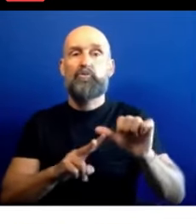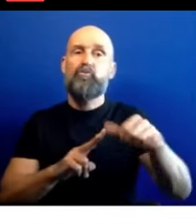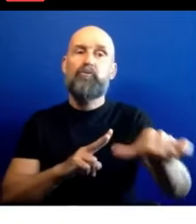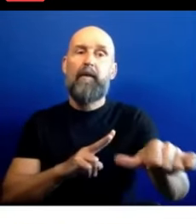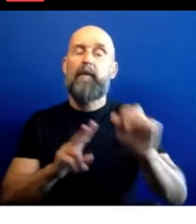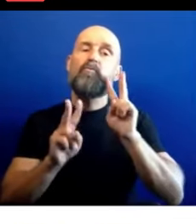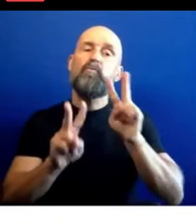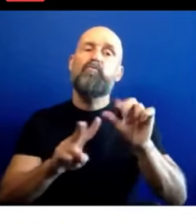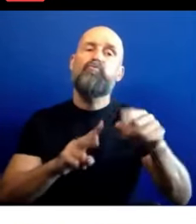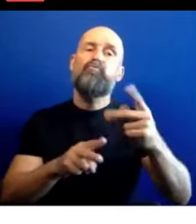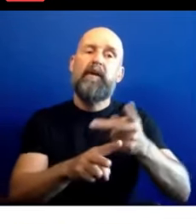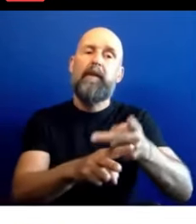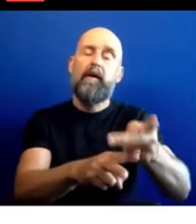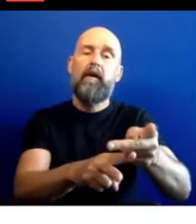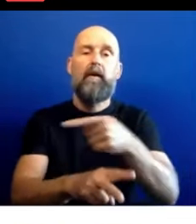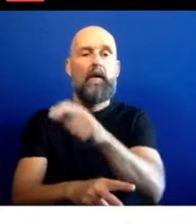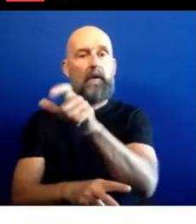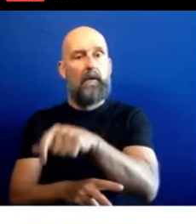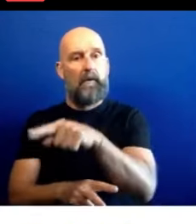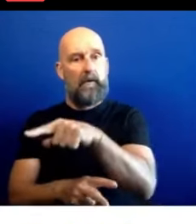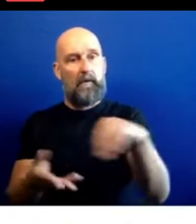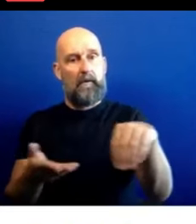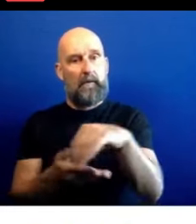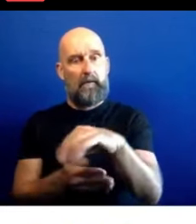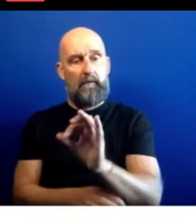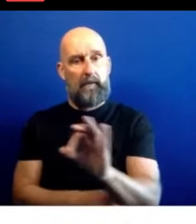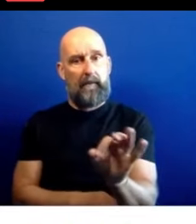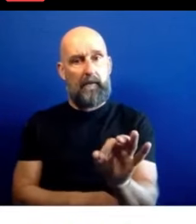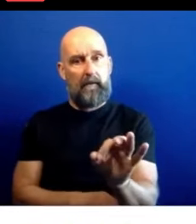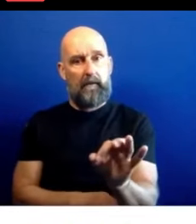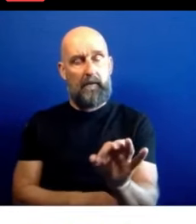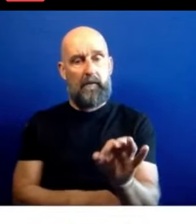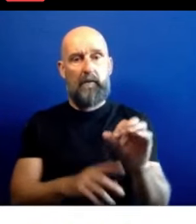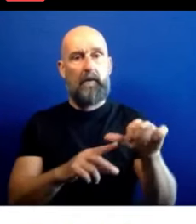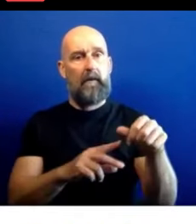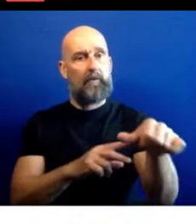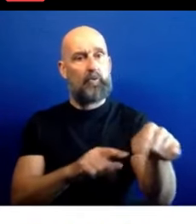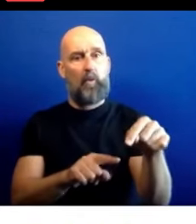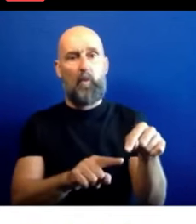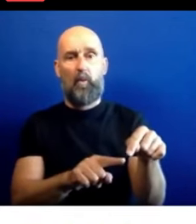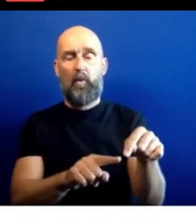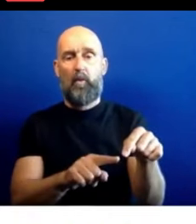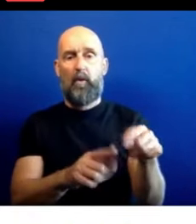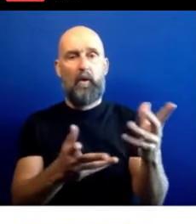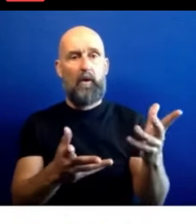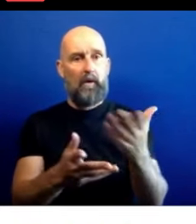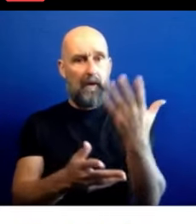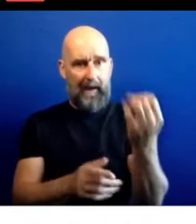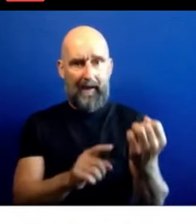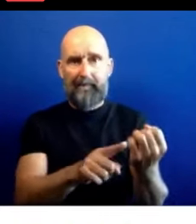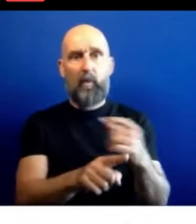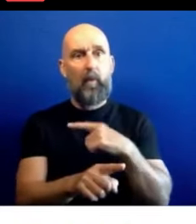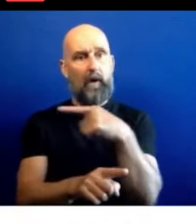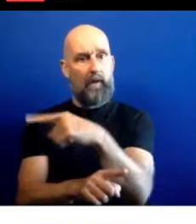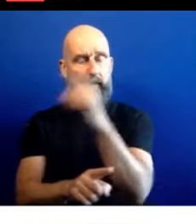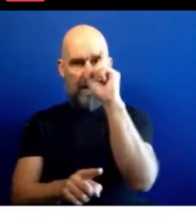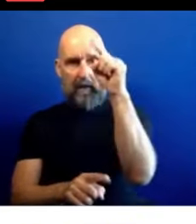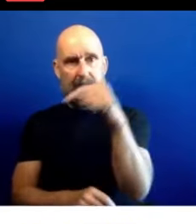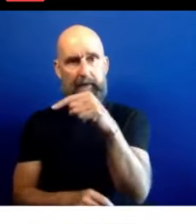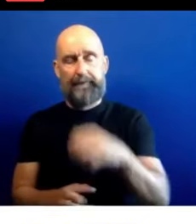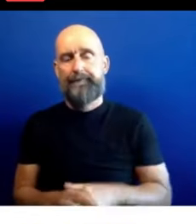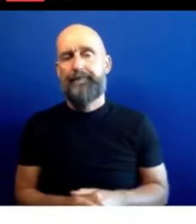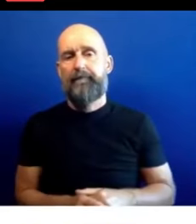are that the writer is getting nothing, and yet the show, of course, wouldn't exist without them. Because writers